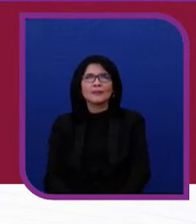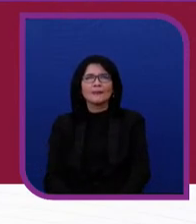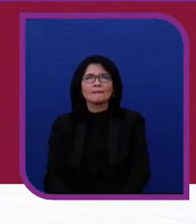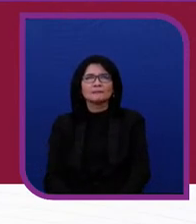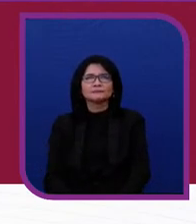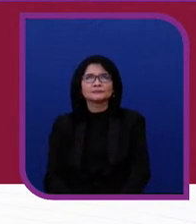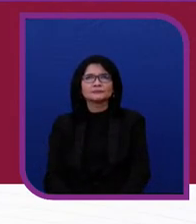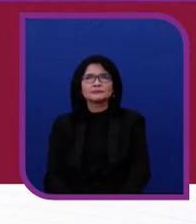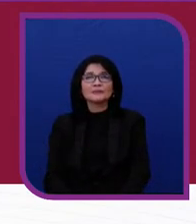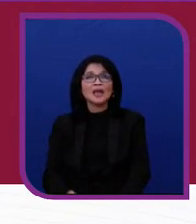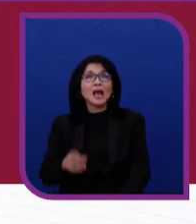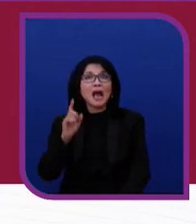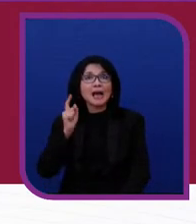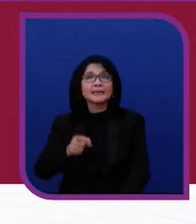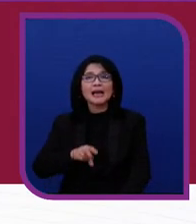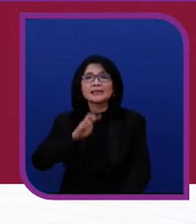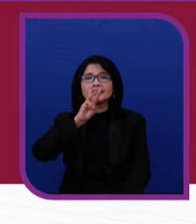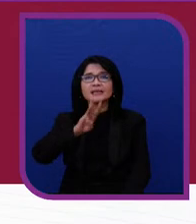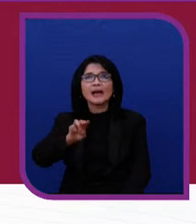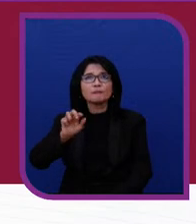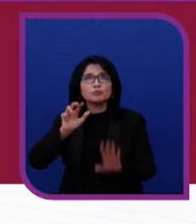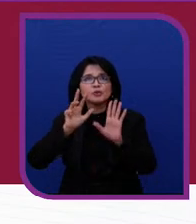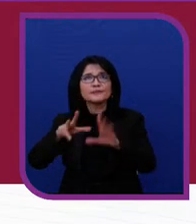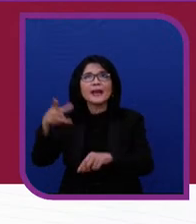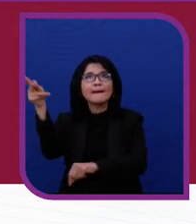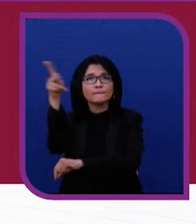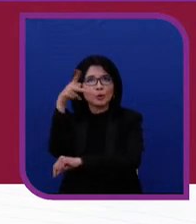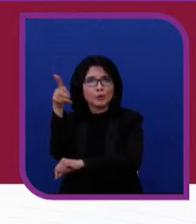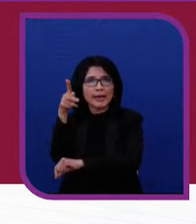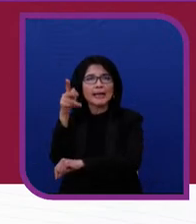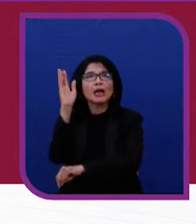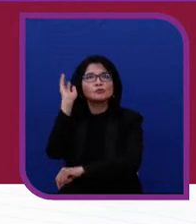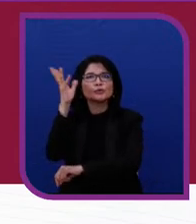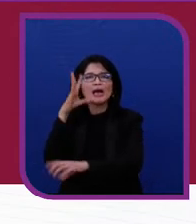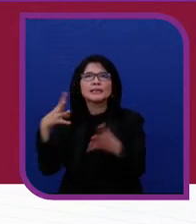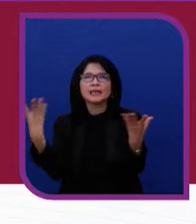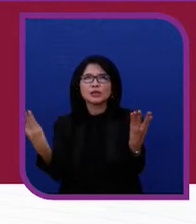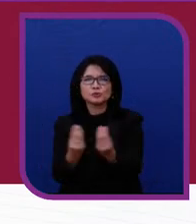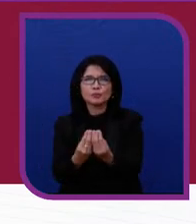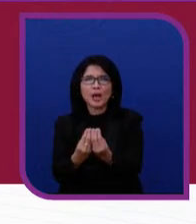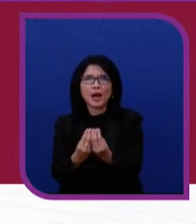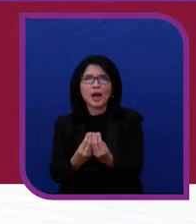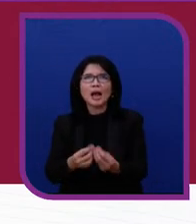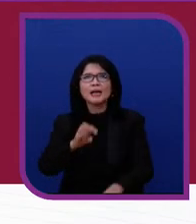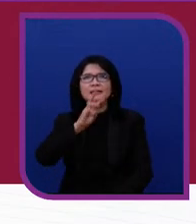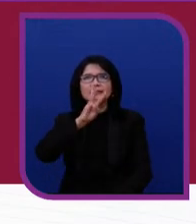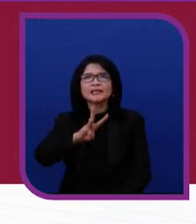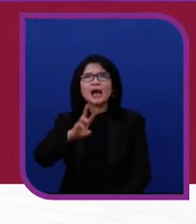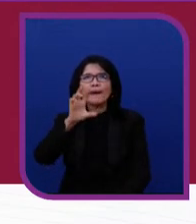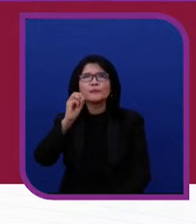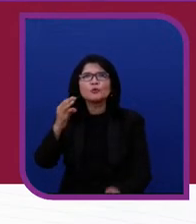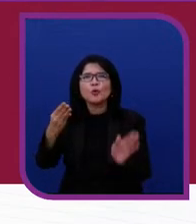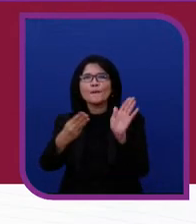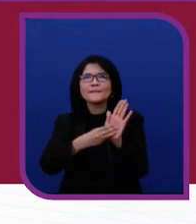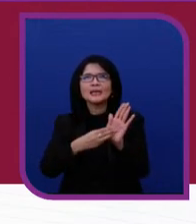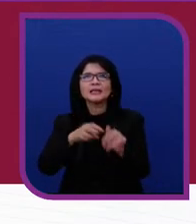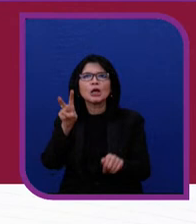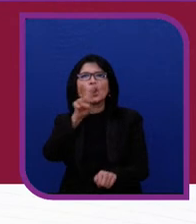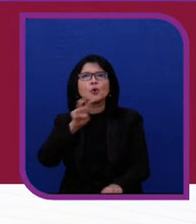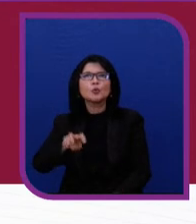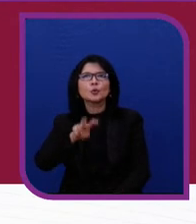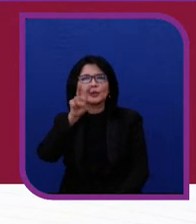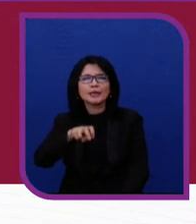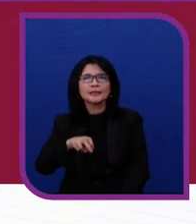retina proccessor ready with the mount Teti billion US Dollars into the world of Project